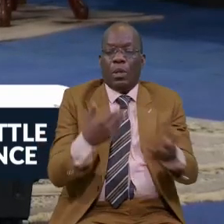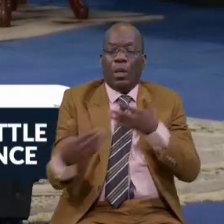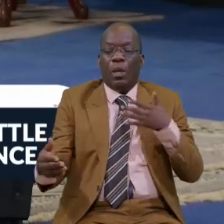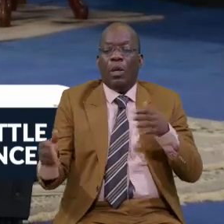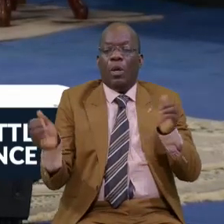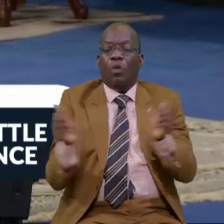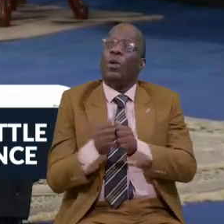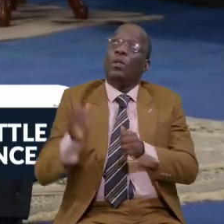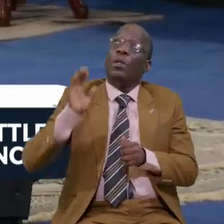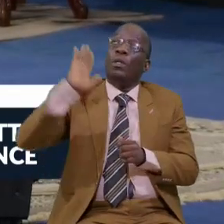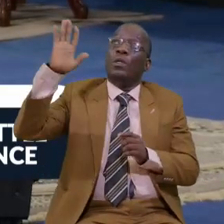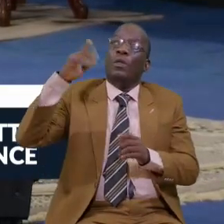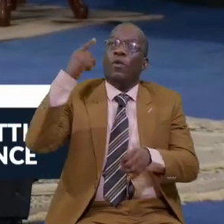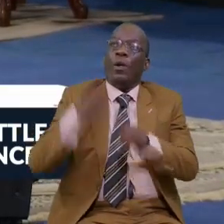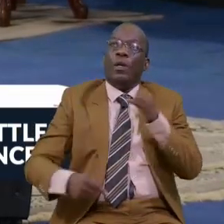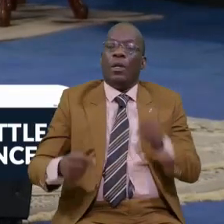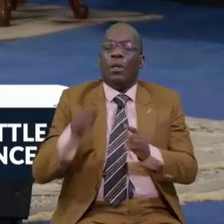in your life, settled.